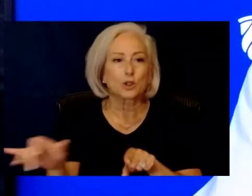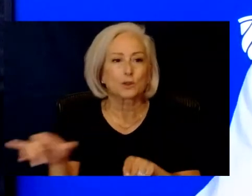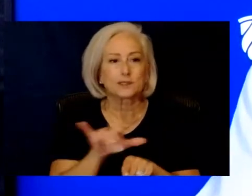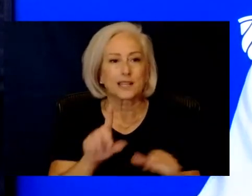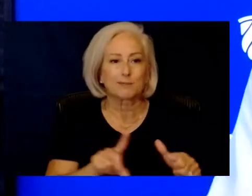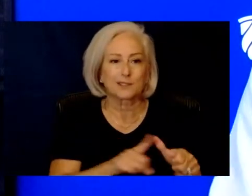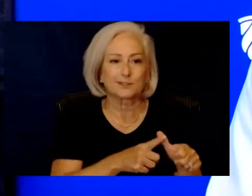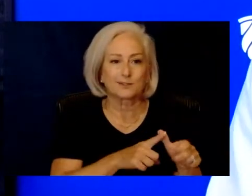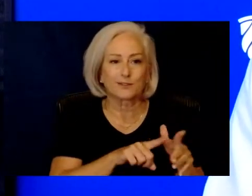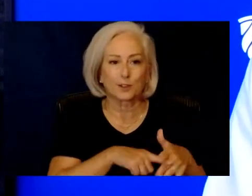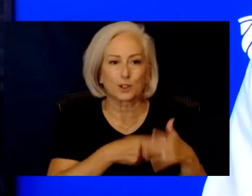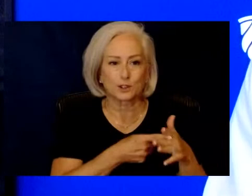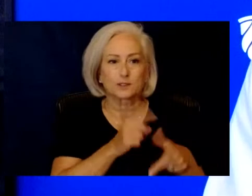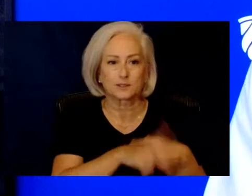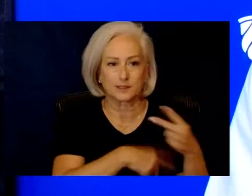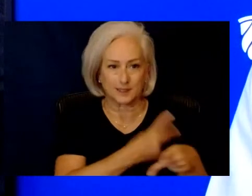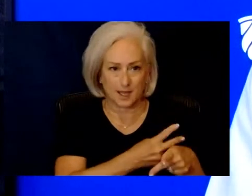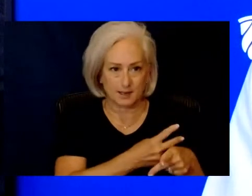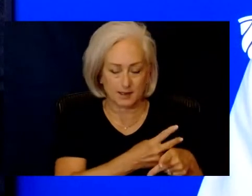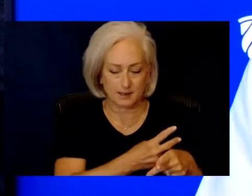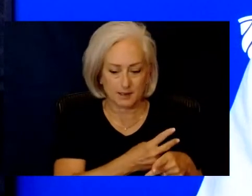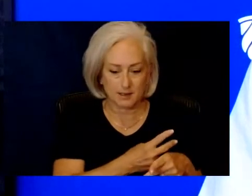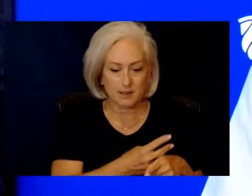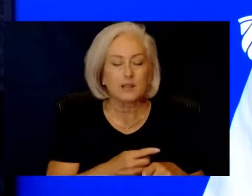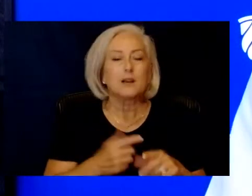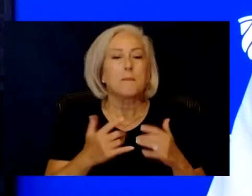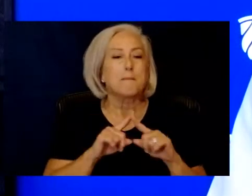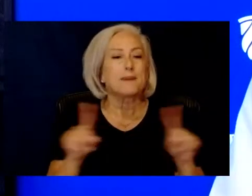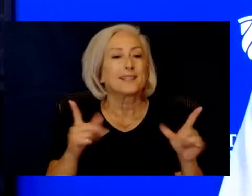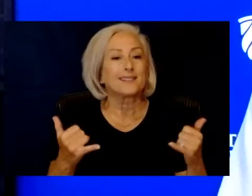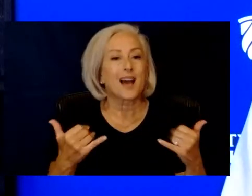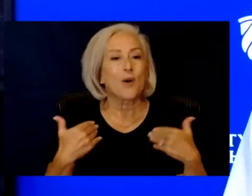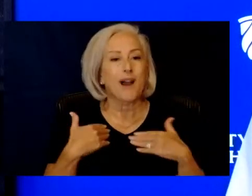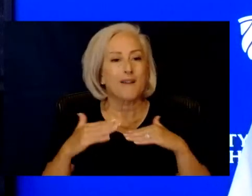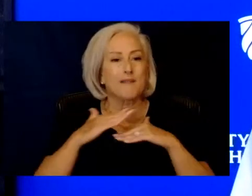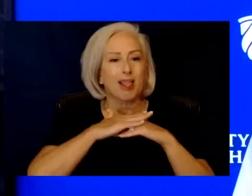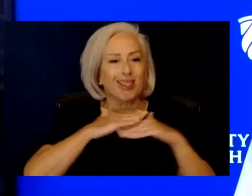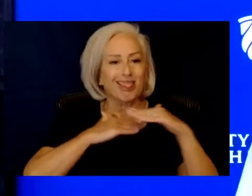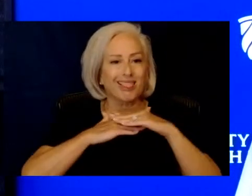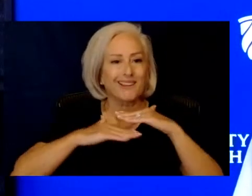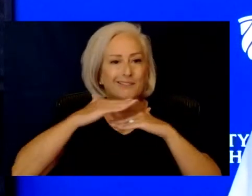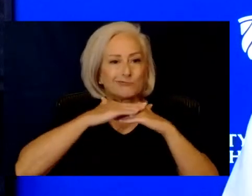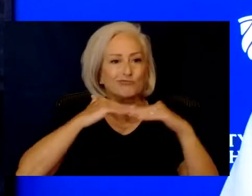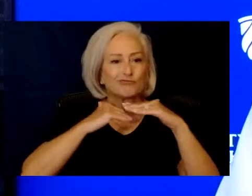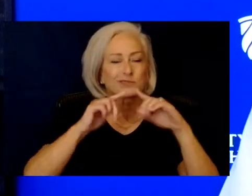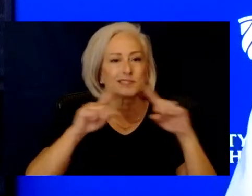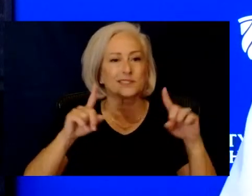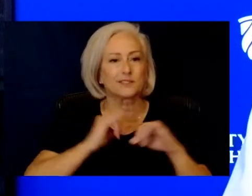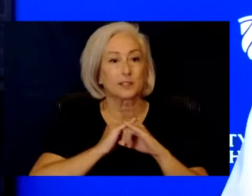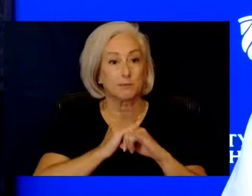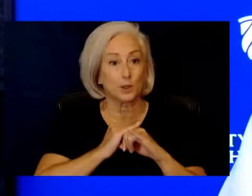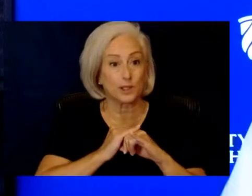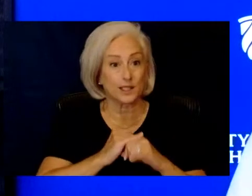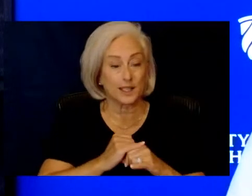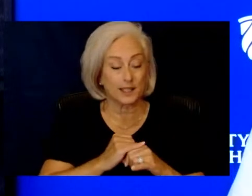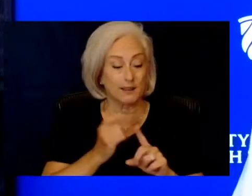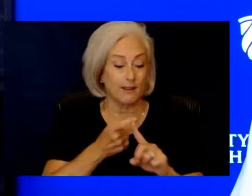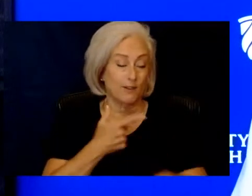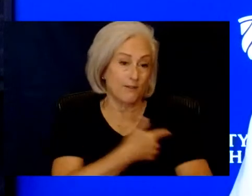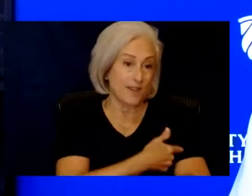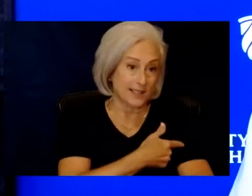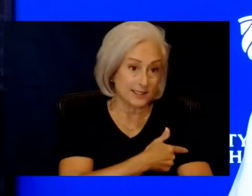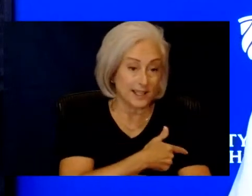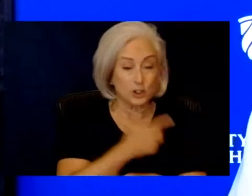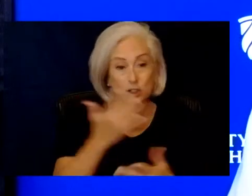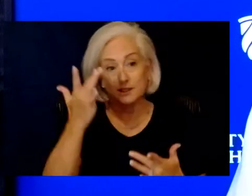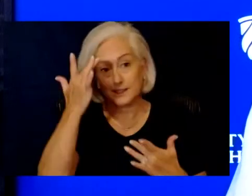those layered immunity from vaccination and infection in people. Now, certain countries, it's a little